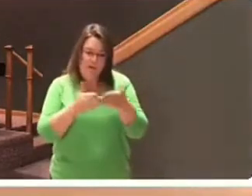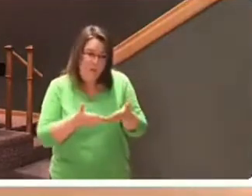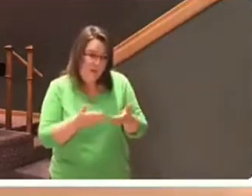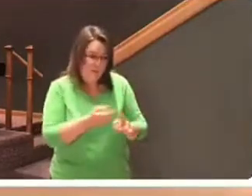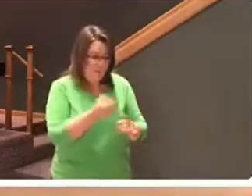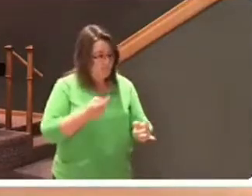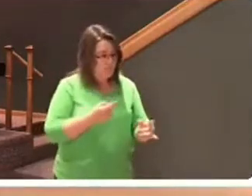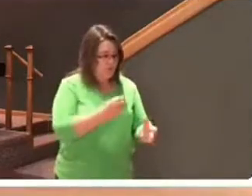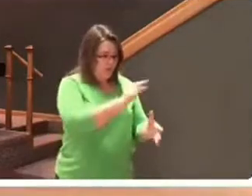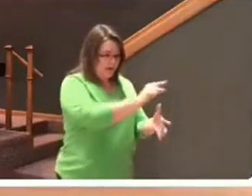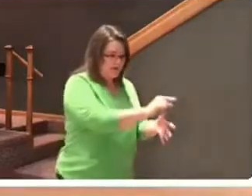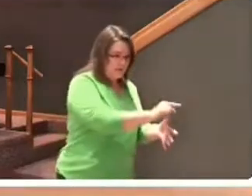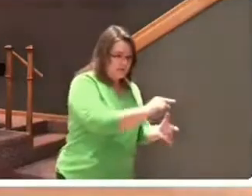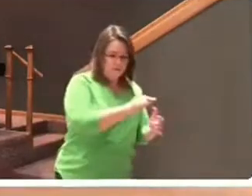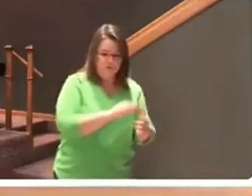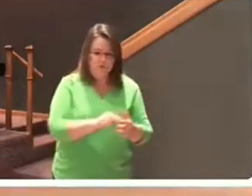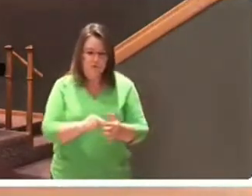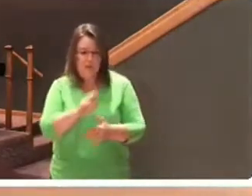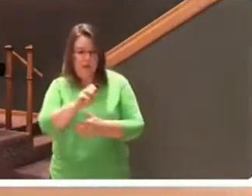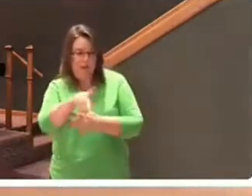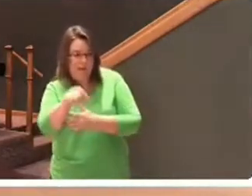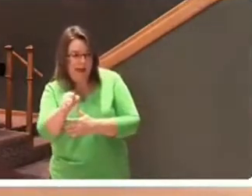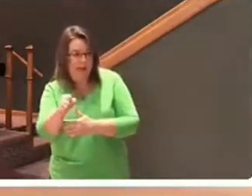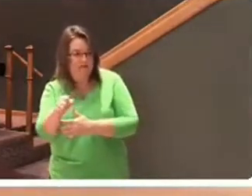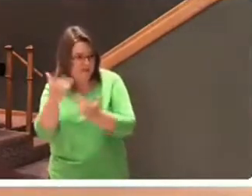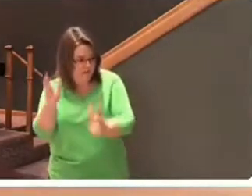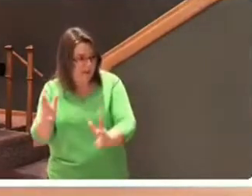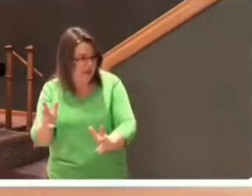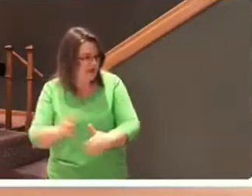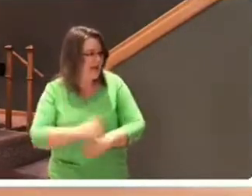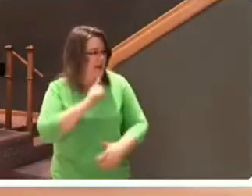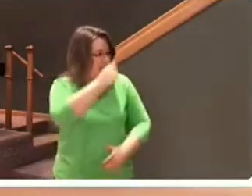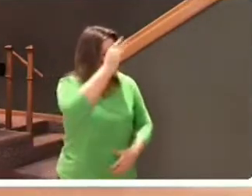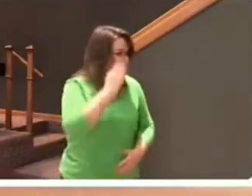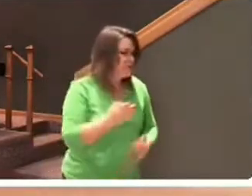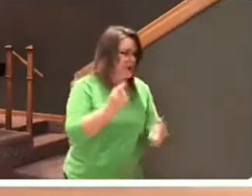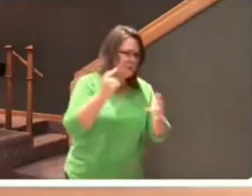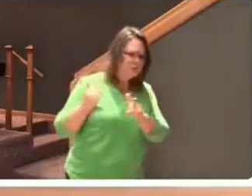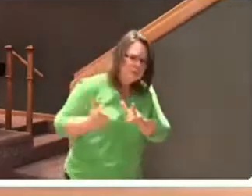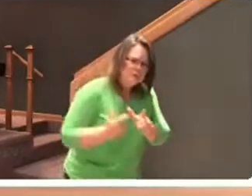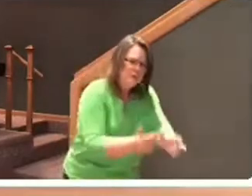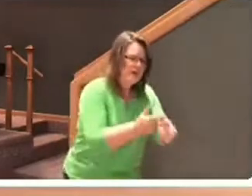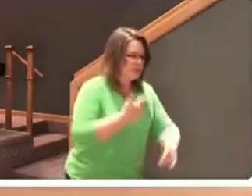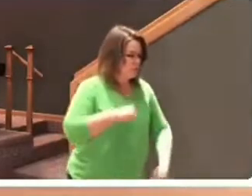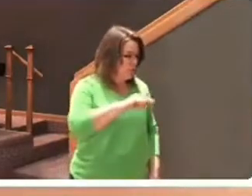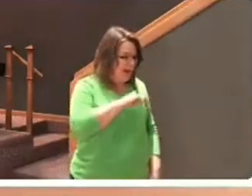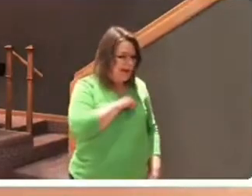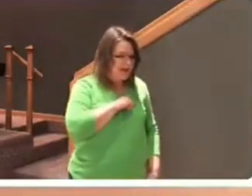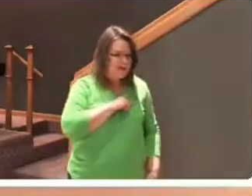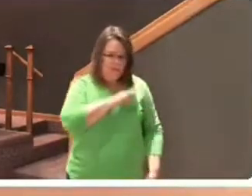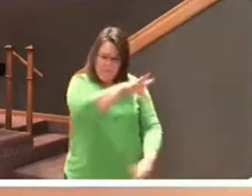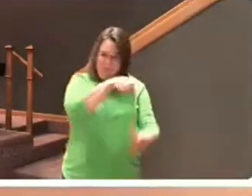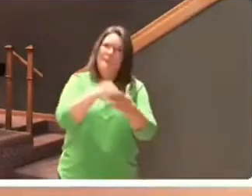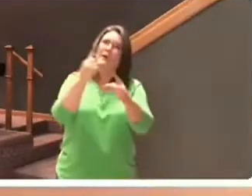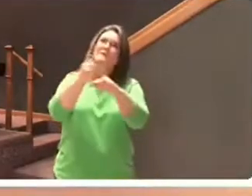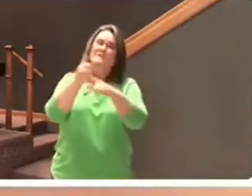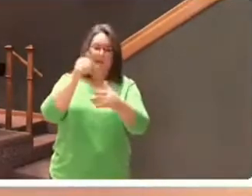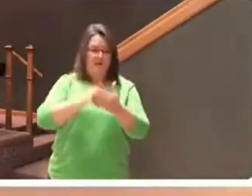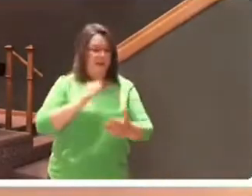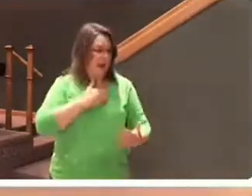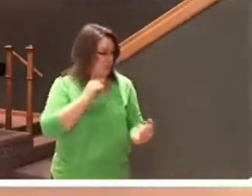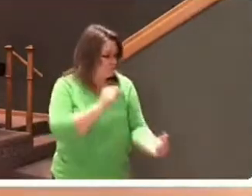from Genesis to maps is a God who comes running to us, who involves himself in